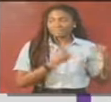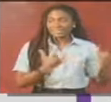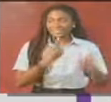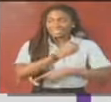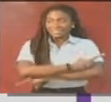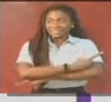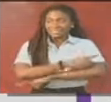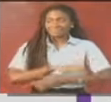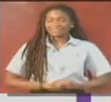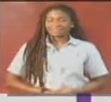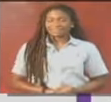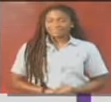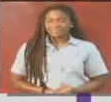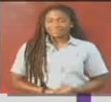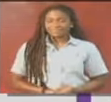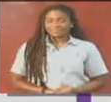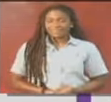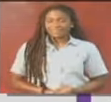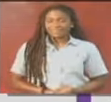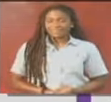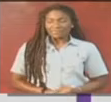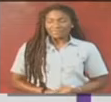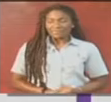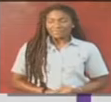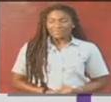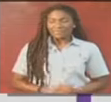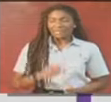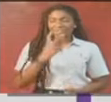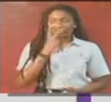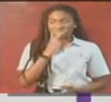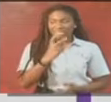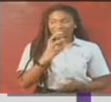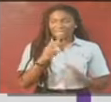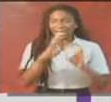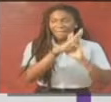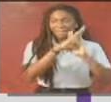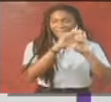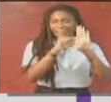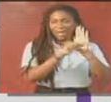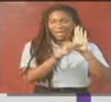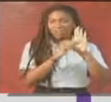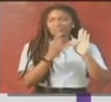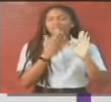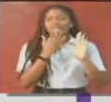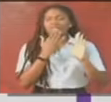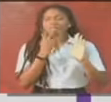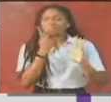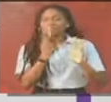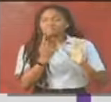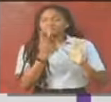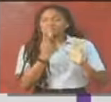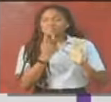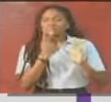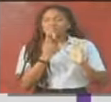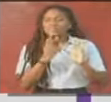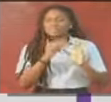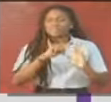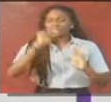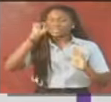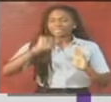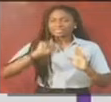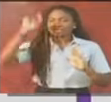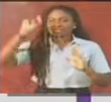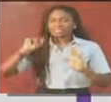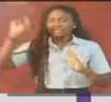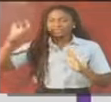date for week 17. And the background of this slide, that salmon portion with the red line bordering it, it